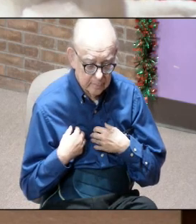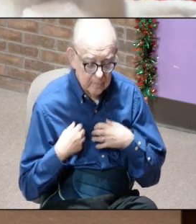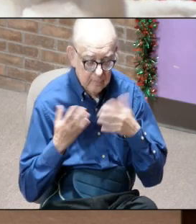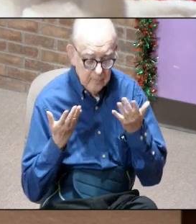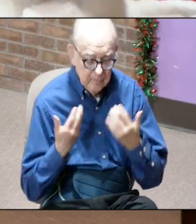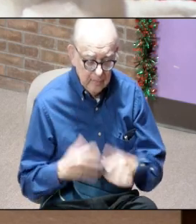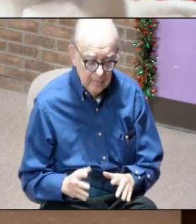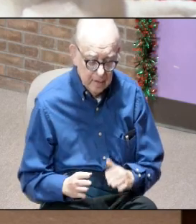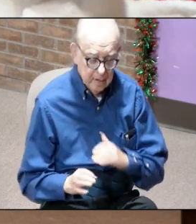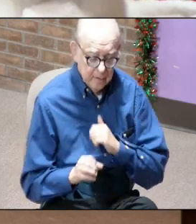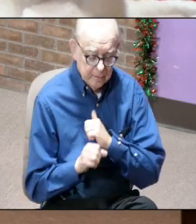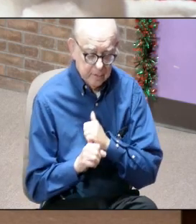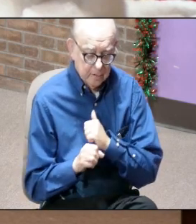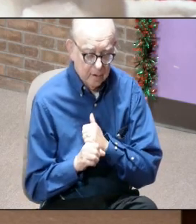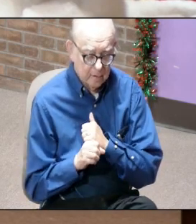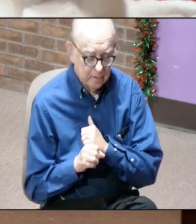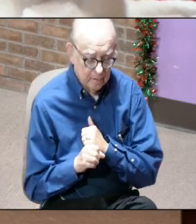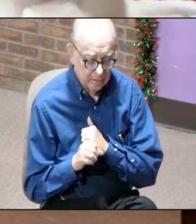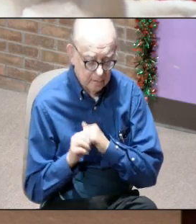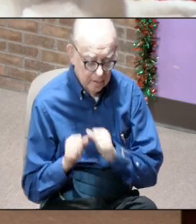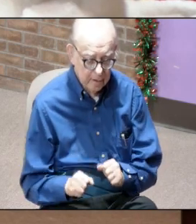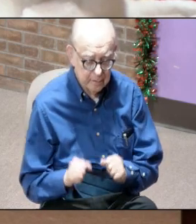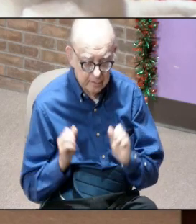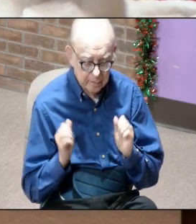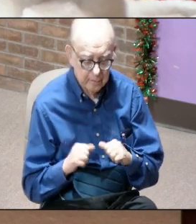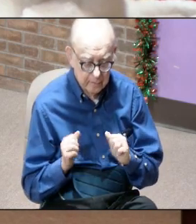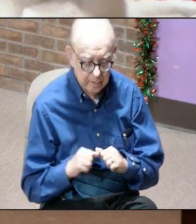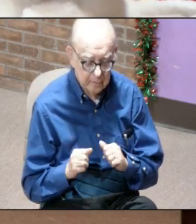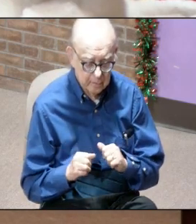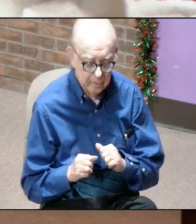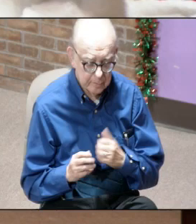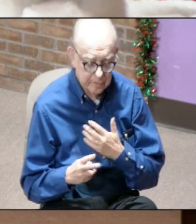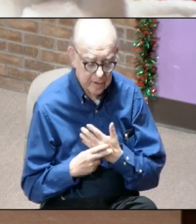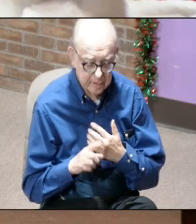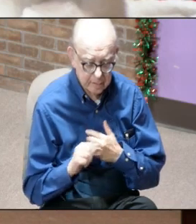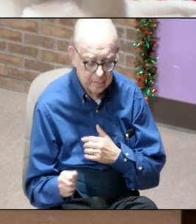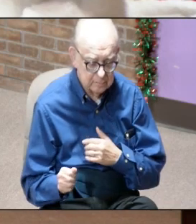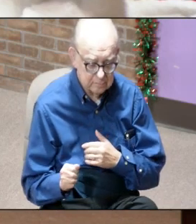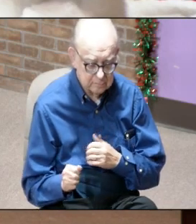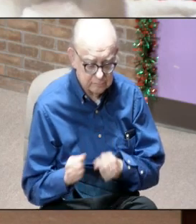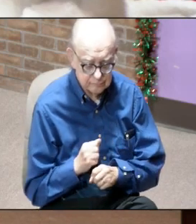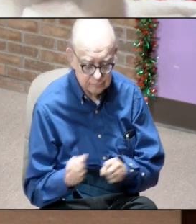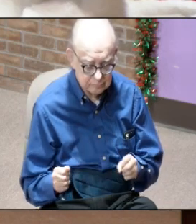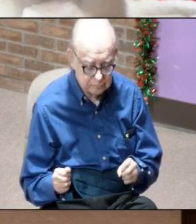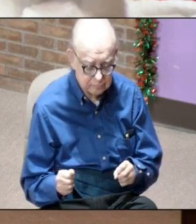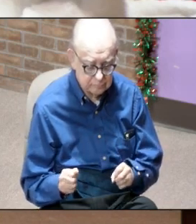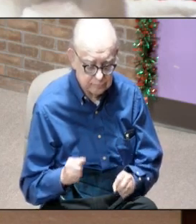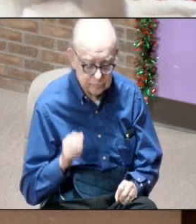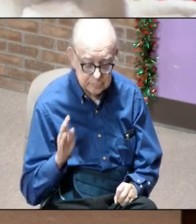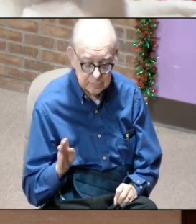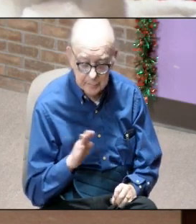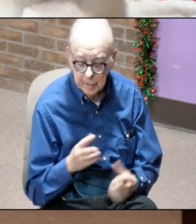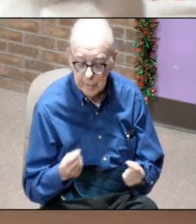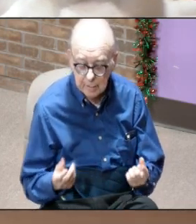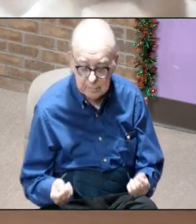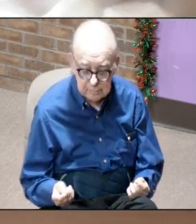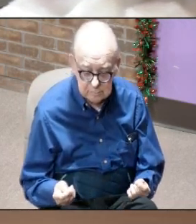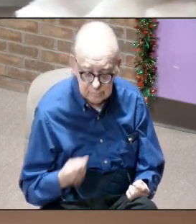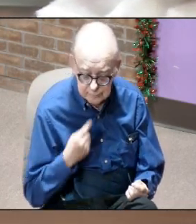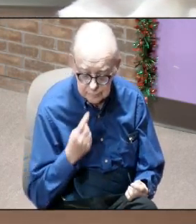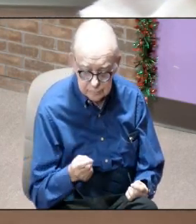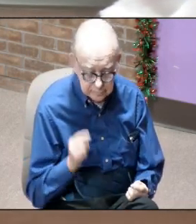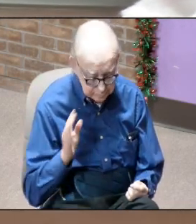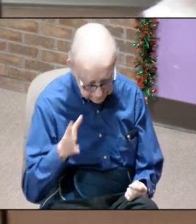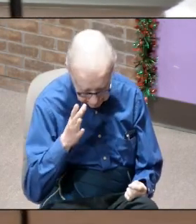guard and they weren't able to fight or defend themselves, all of a sudden what Blackbeard would do is he would tell